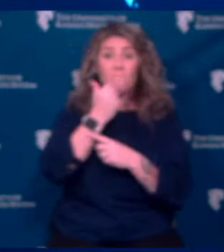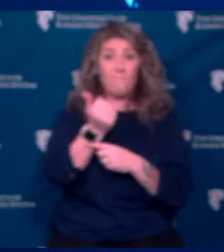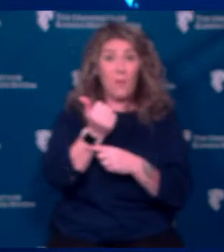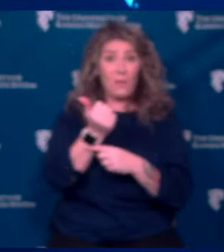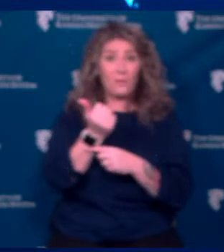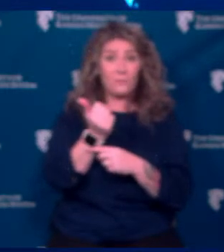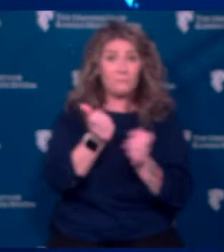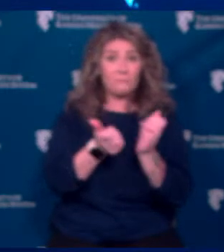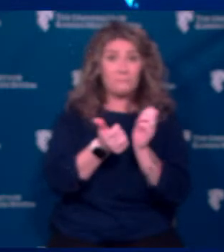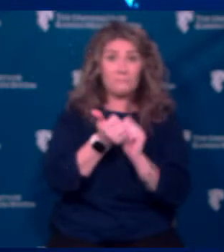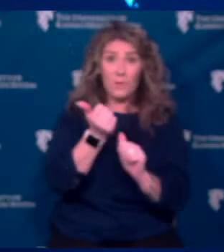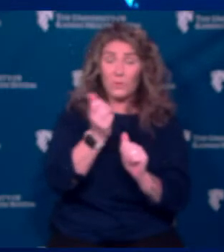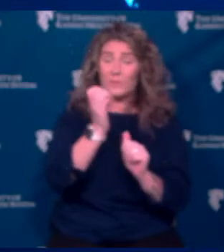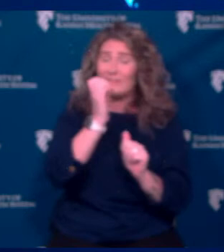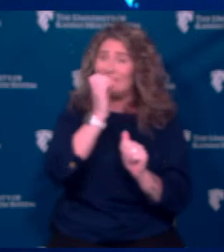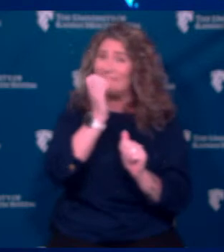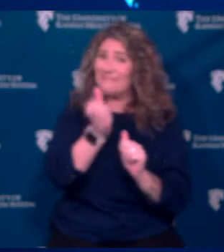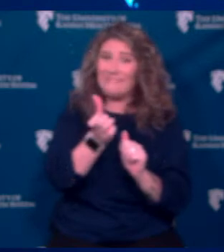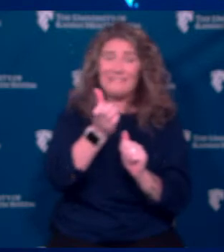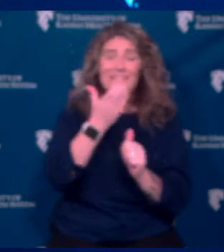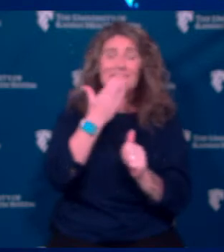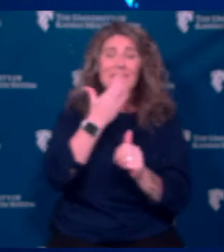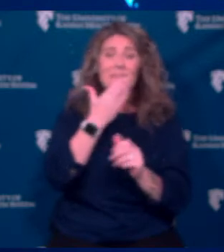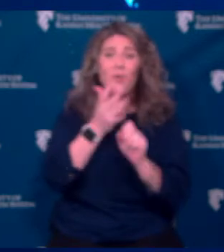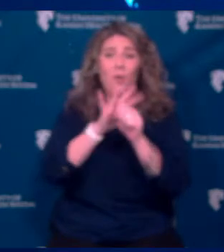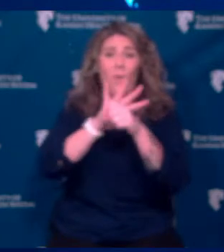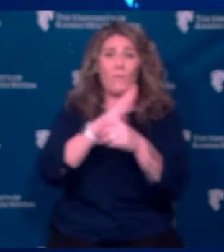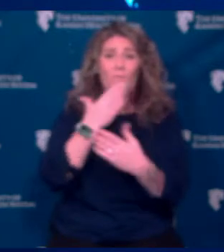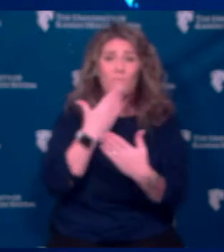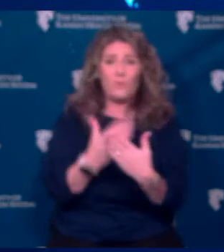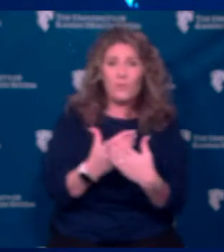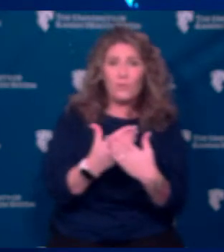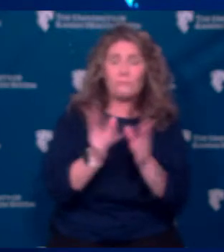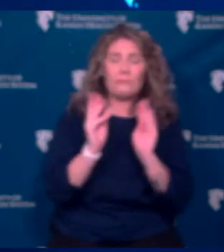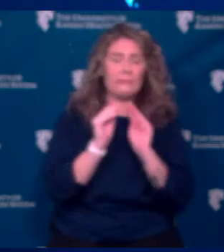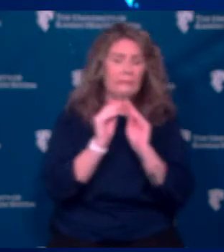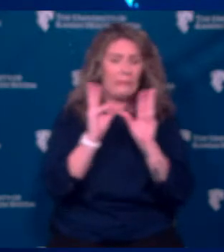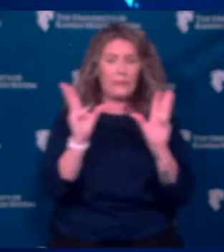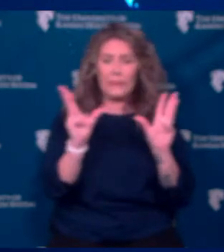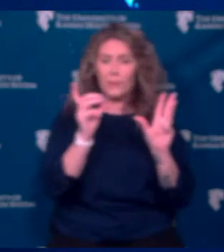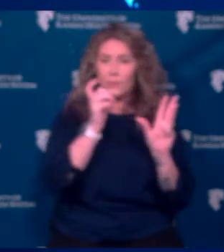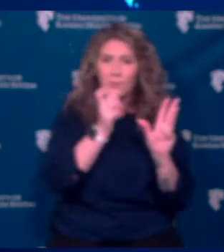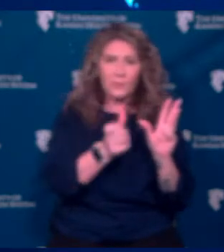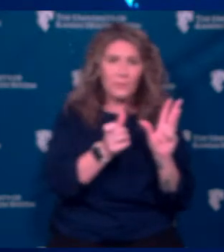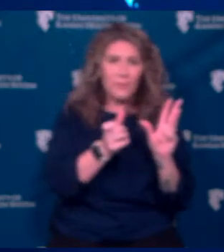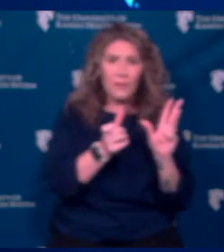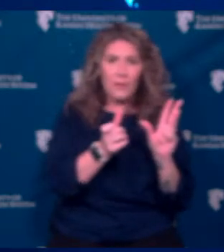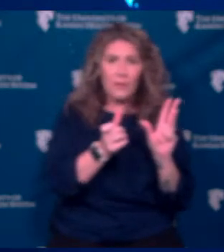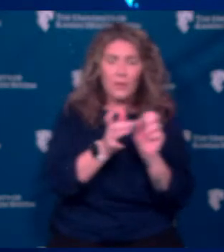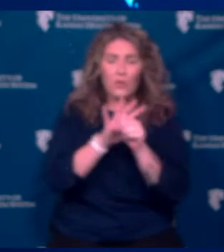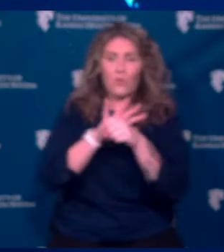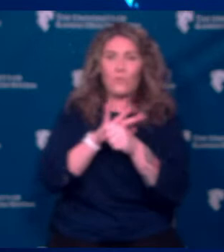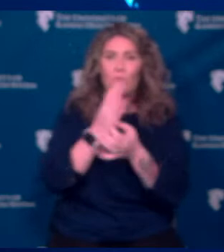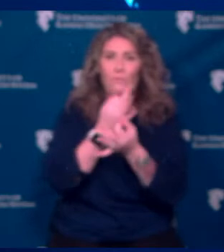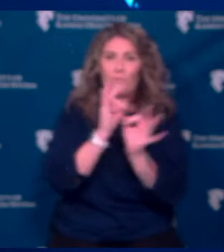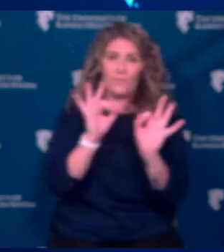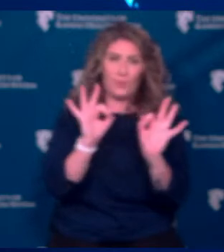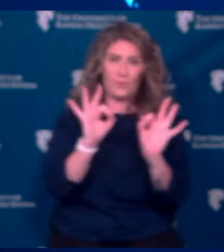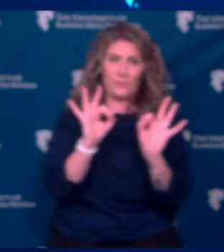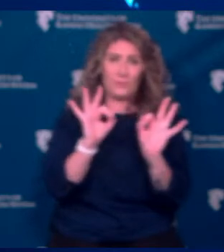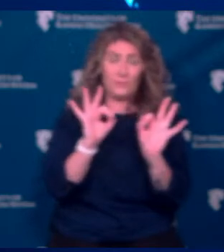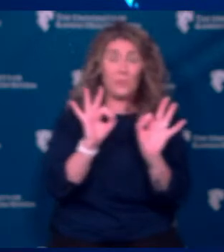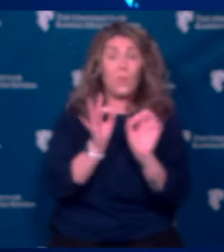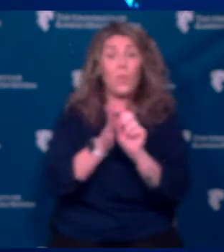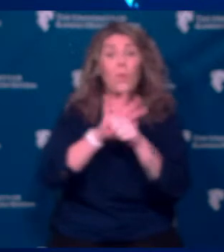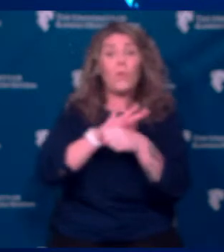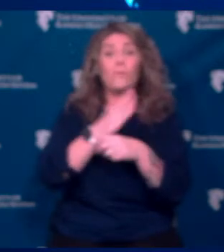certainly not COVID good, and we are clearly not COVID free. So COVID better does